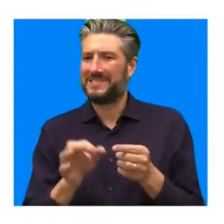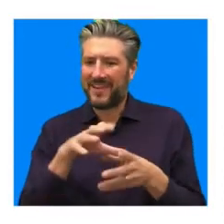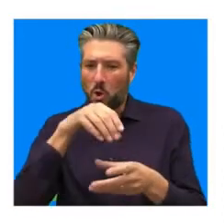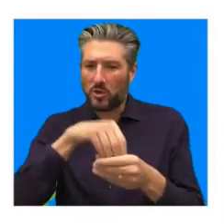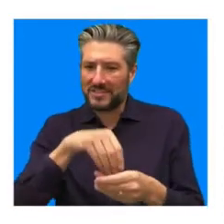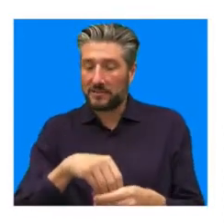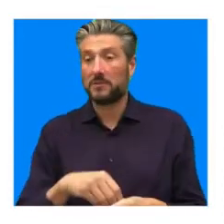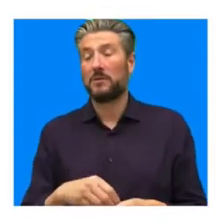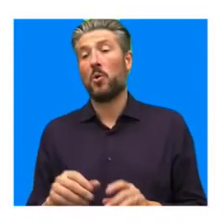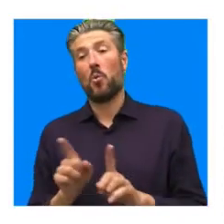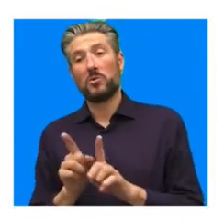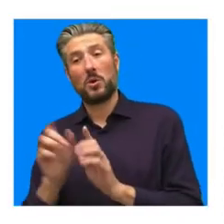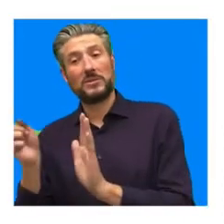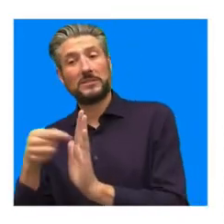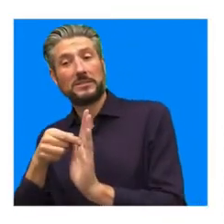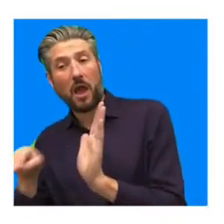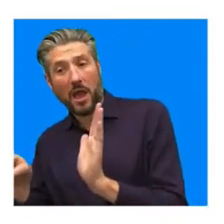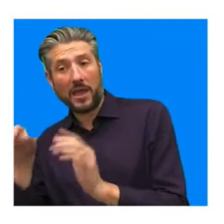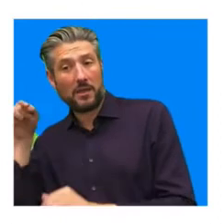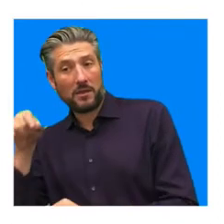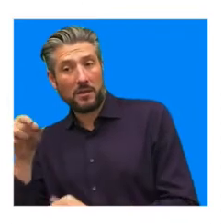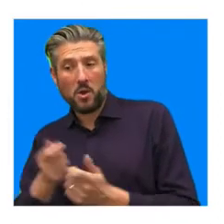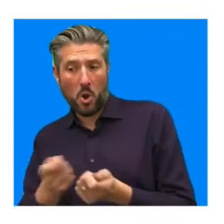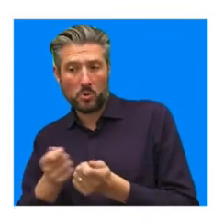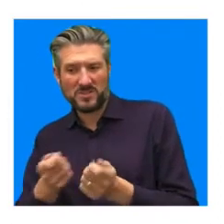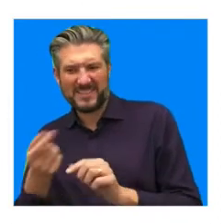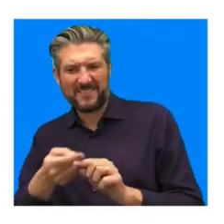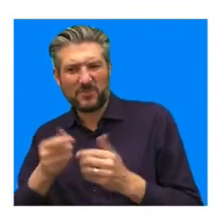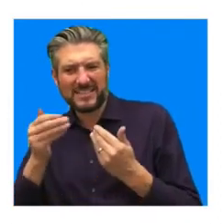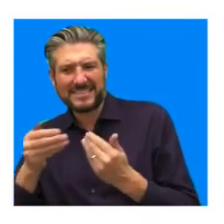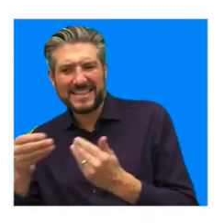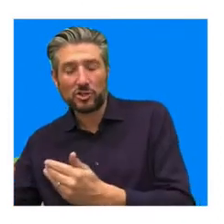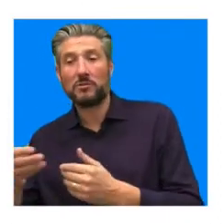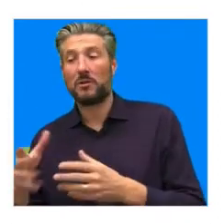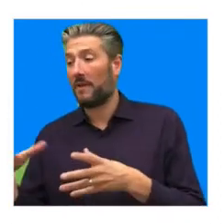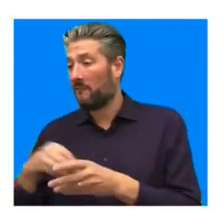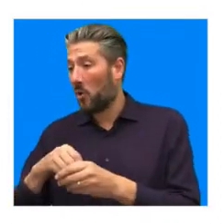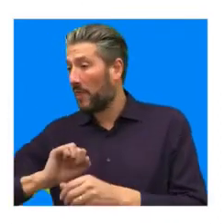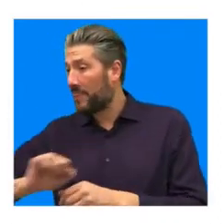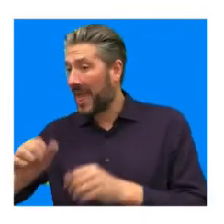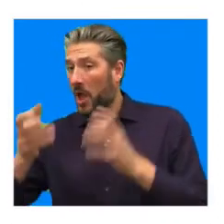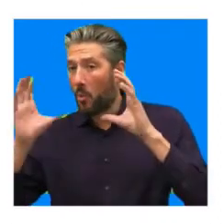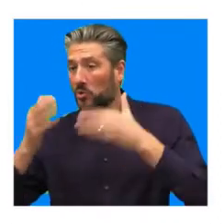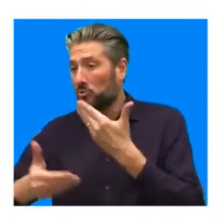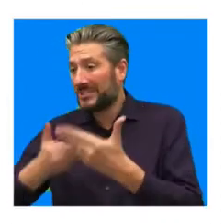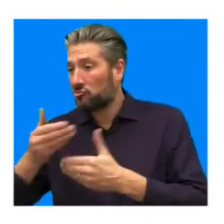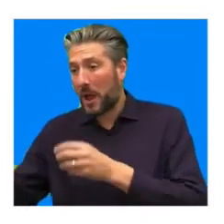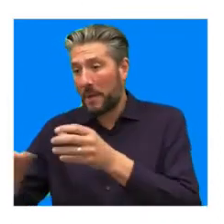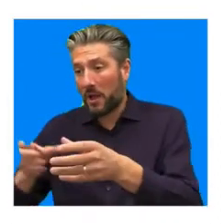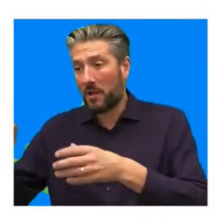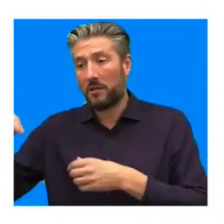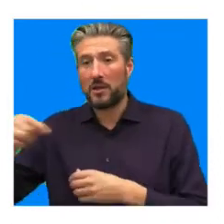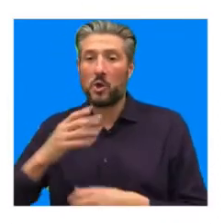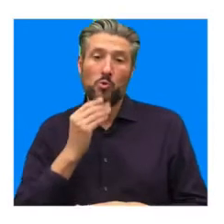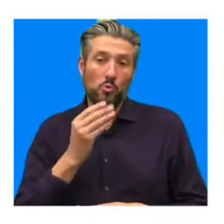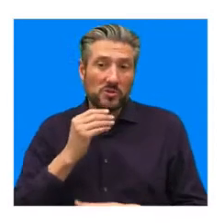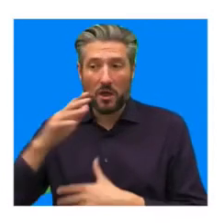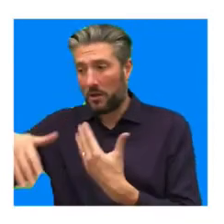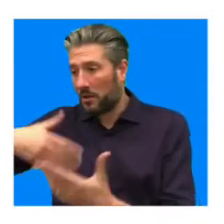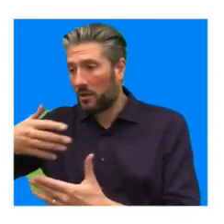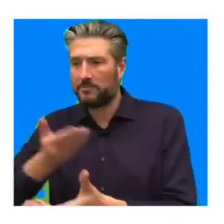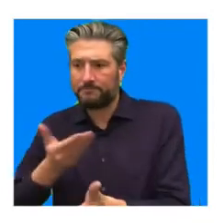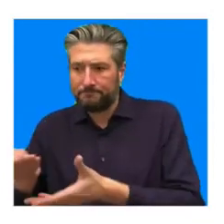host sessions periodically. They invite all their describers to these sessions. They've got their users there. And viewers are using these to